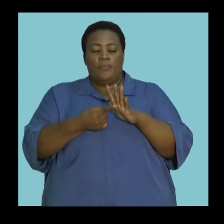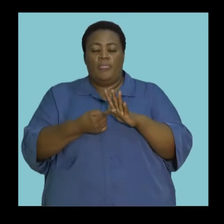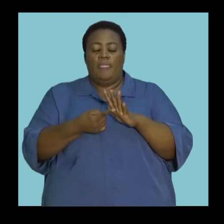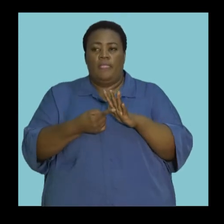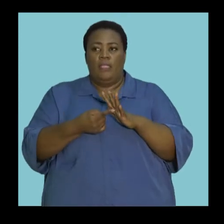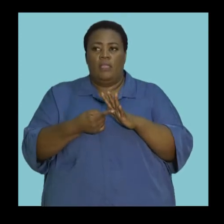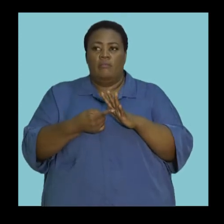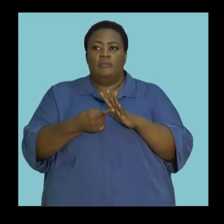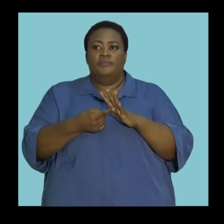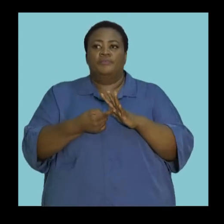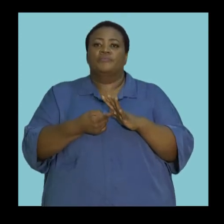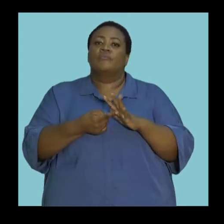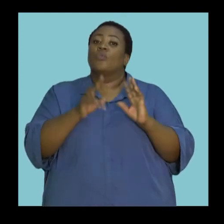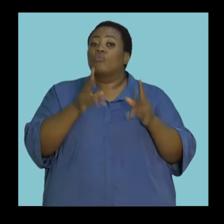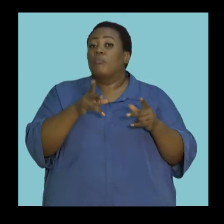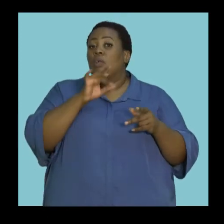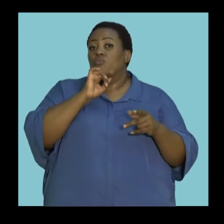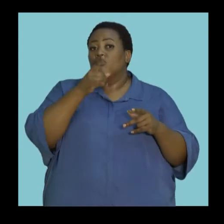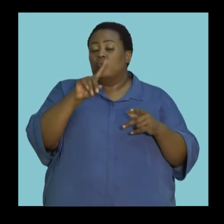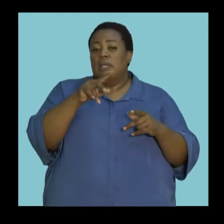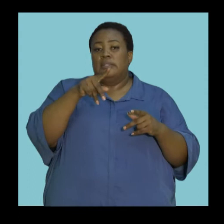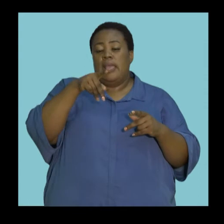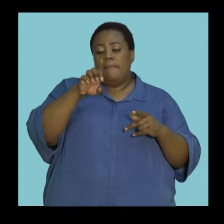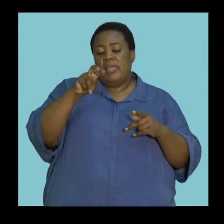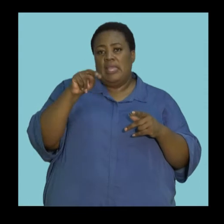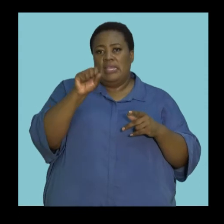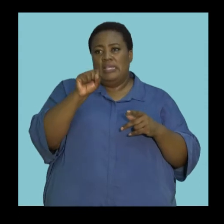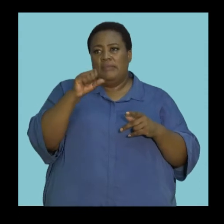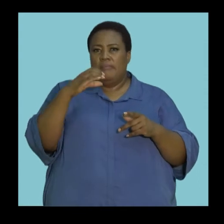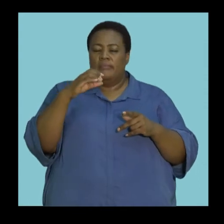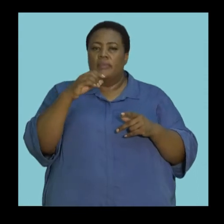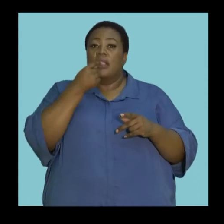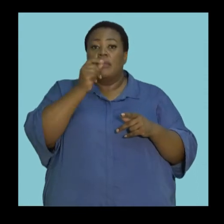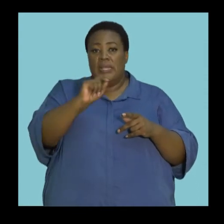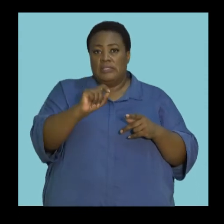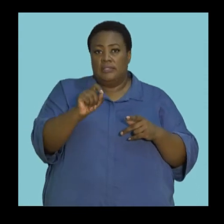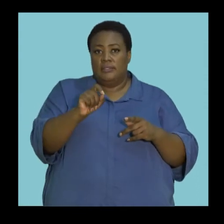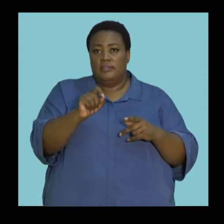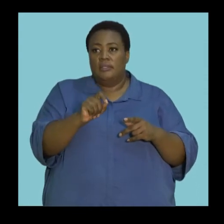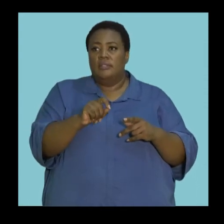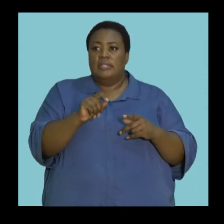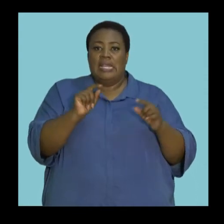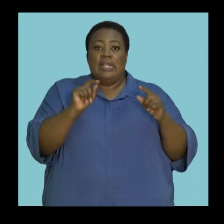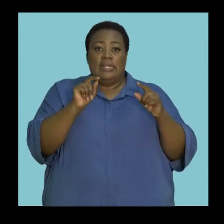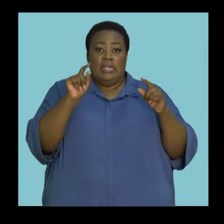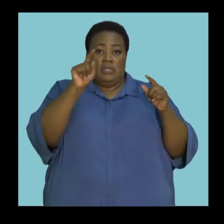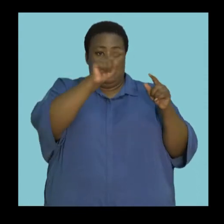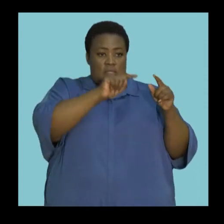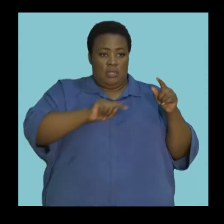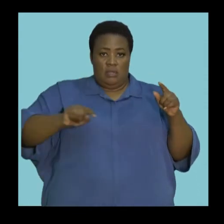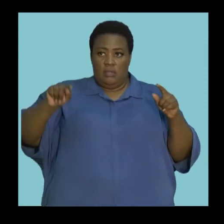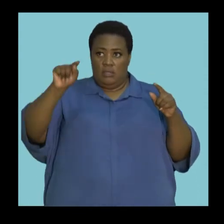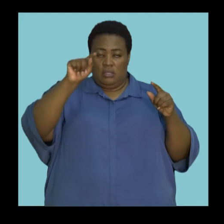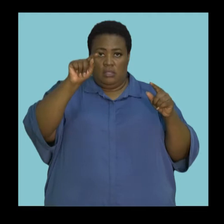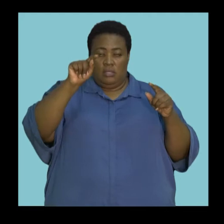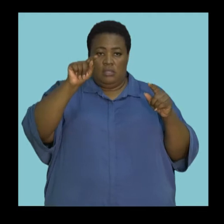circle, generally using pencil, and then draw the radius from the center. So once you've drawn your